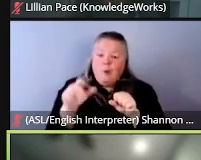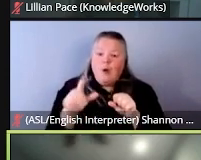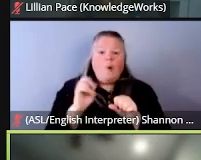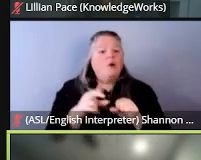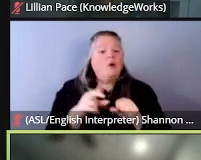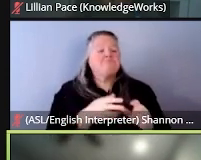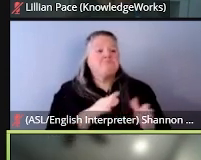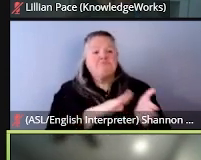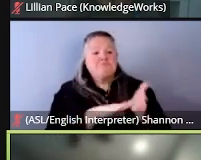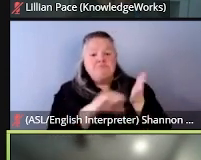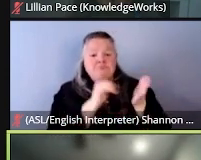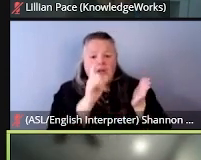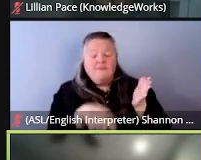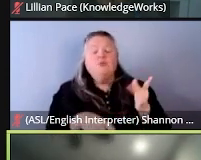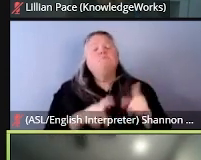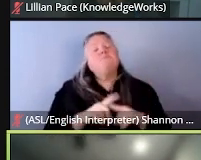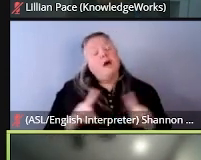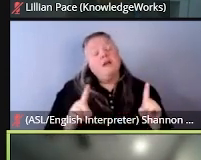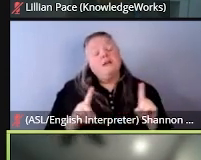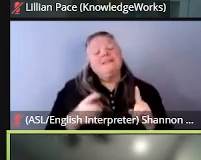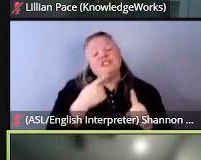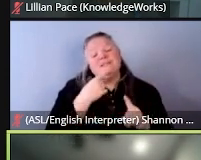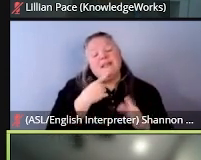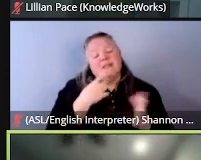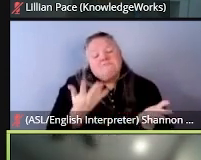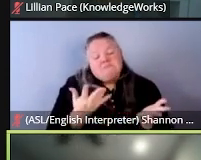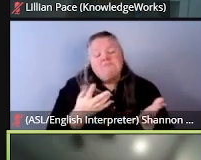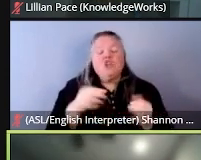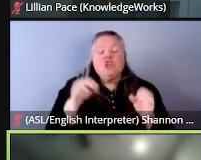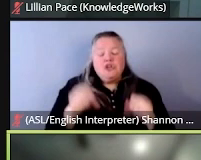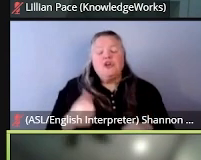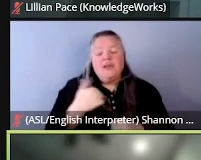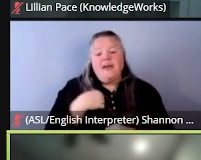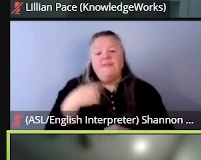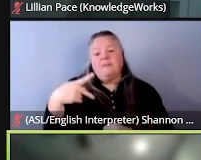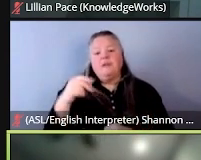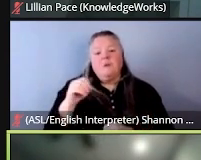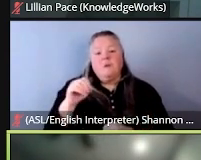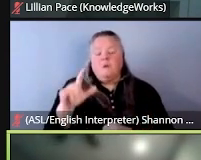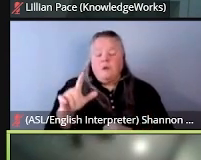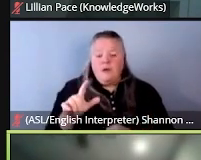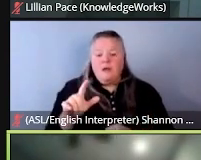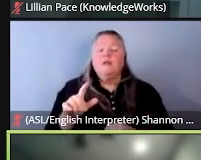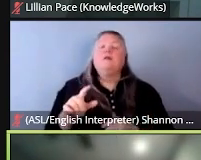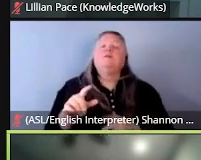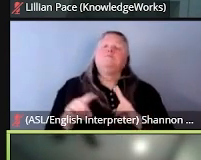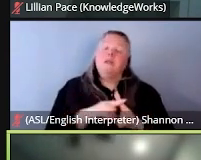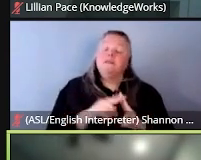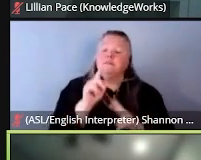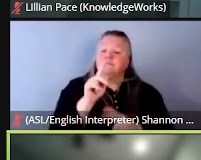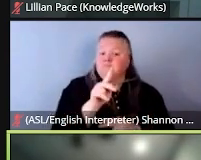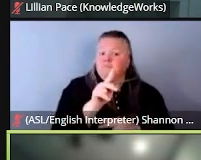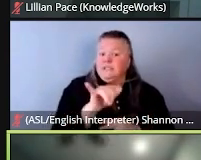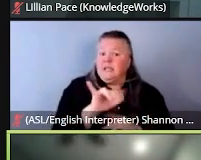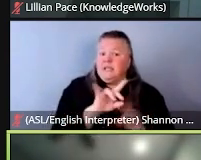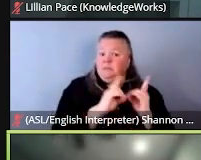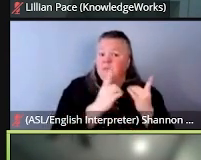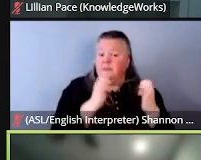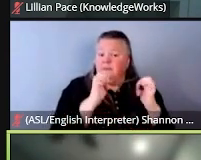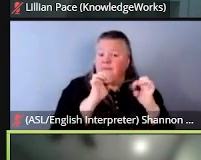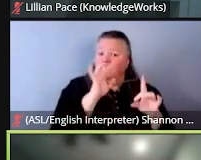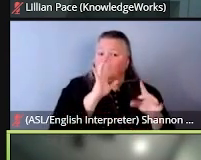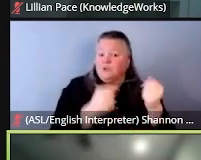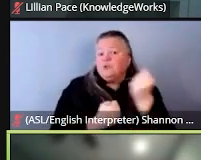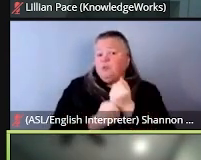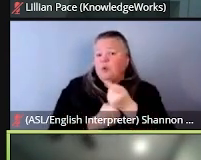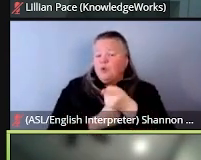but also highlighting that state portrait, and then some of the resources that Kentucky has put out to support schools and districts in doing that, as well as other